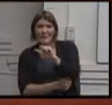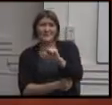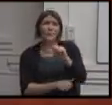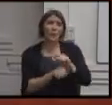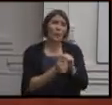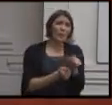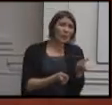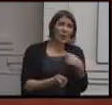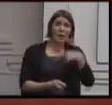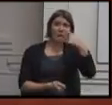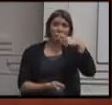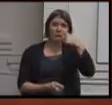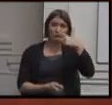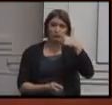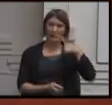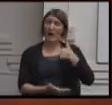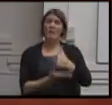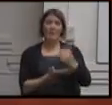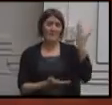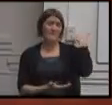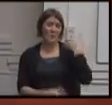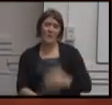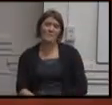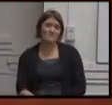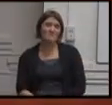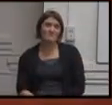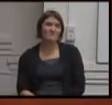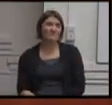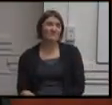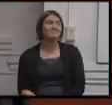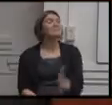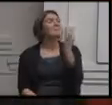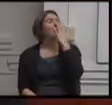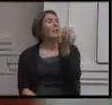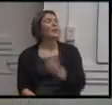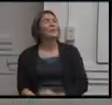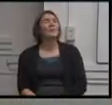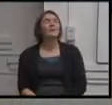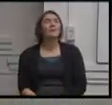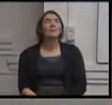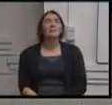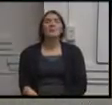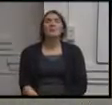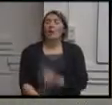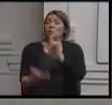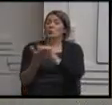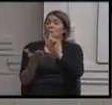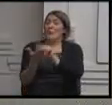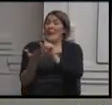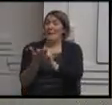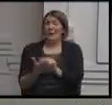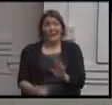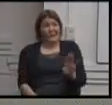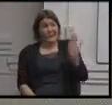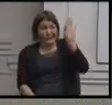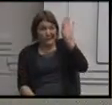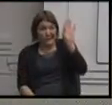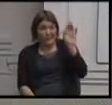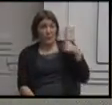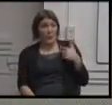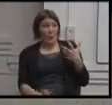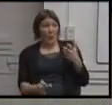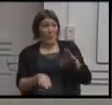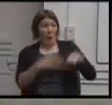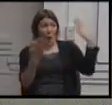else on something like that. It's something that I've done a lot of in my life. Thank you, John. Howard? I don't know if this is a conversation we want to